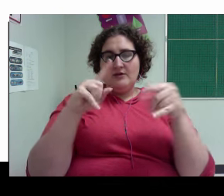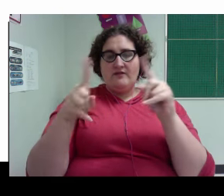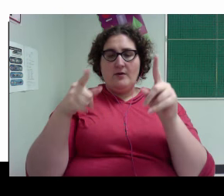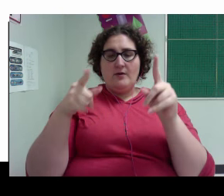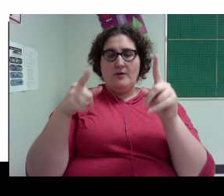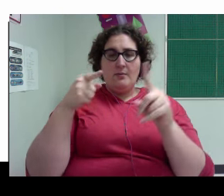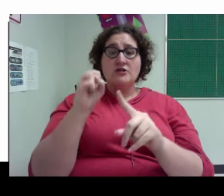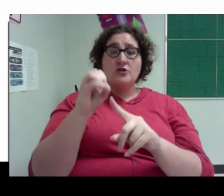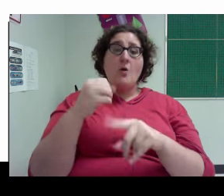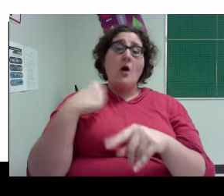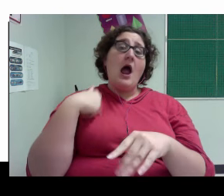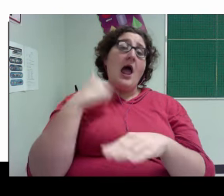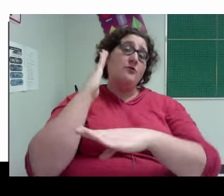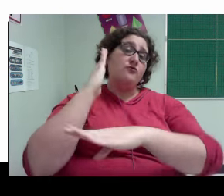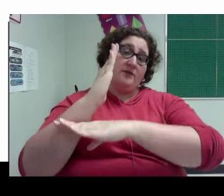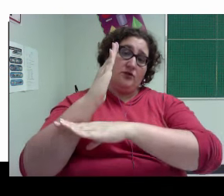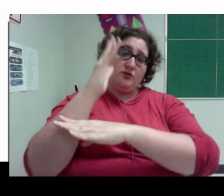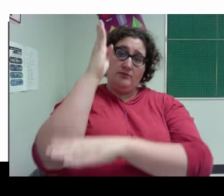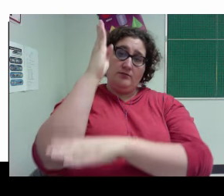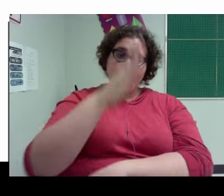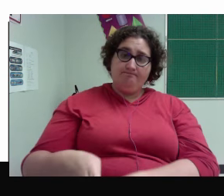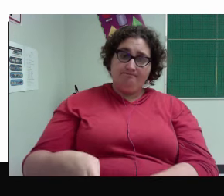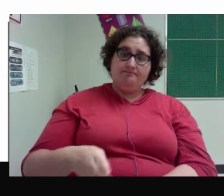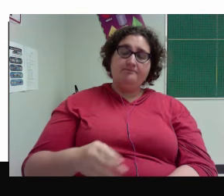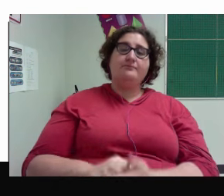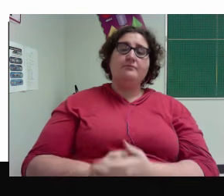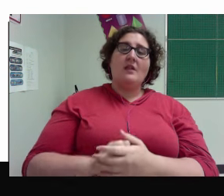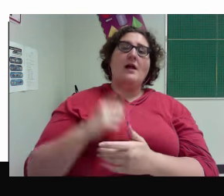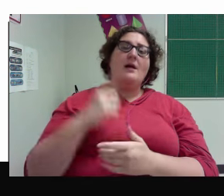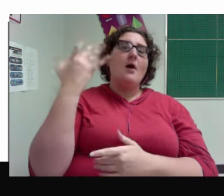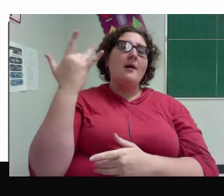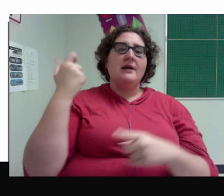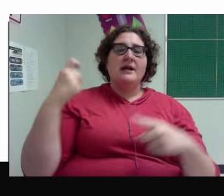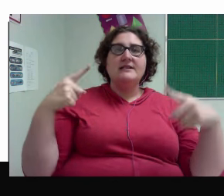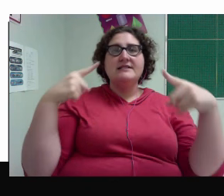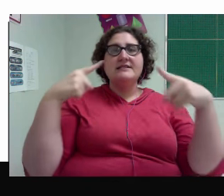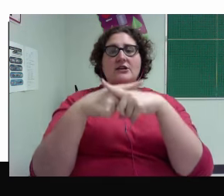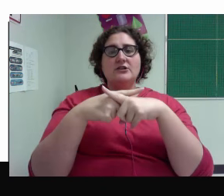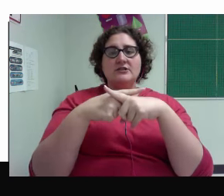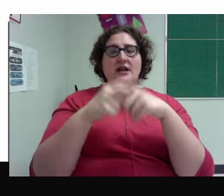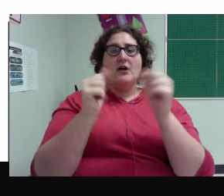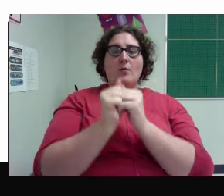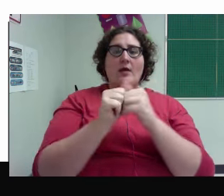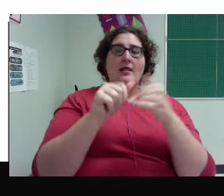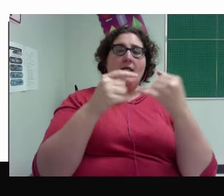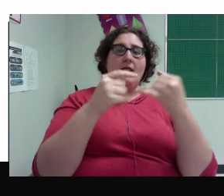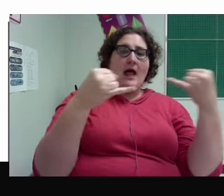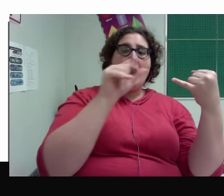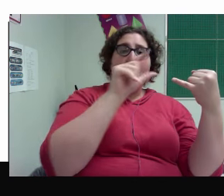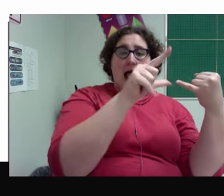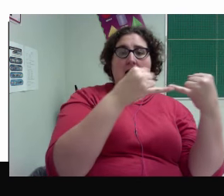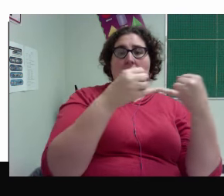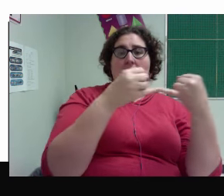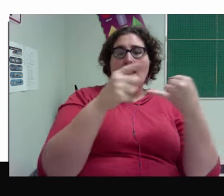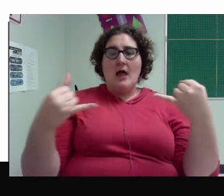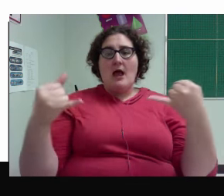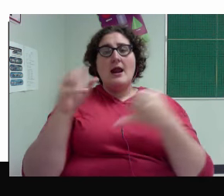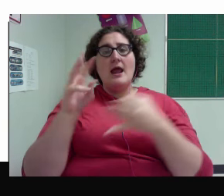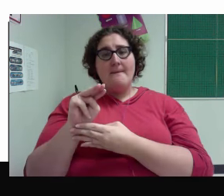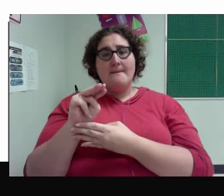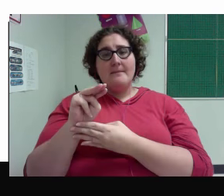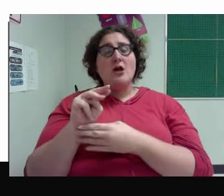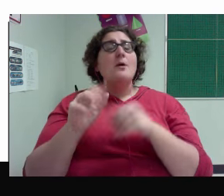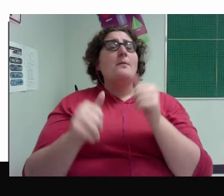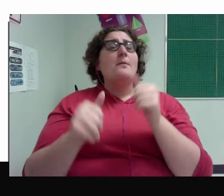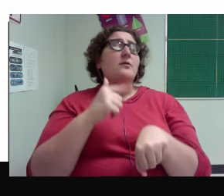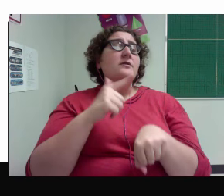transversal right here is this line because it's intersecting line L and line M. Usually when